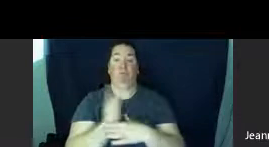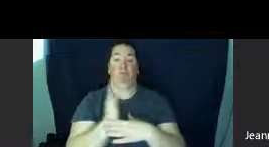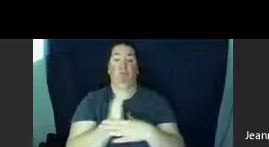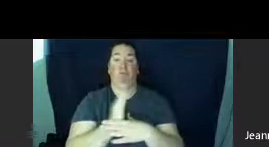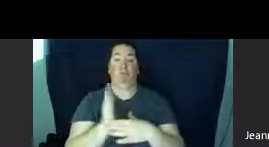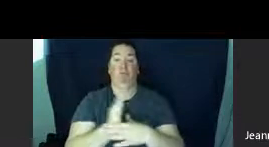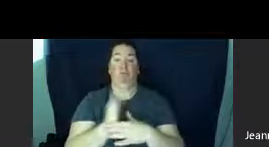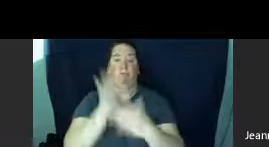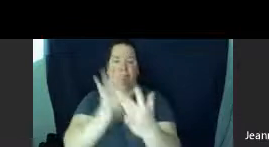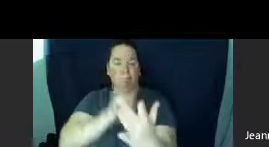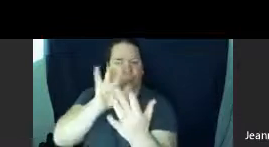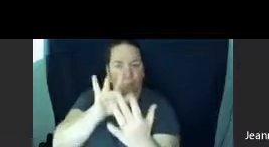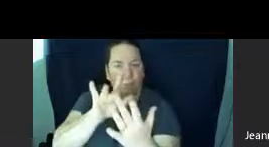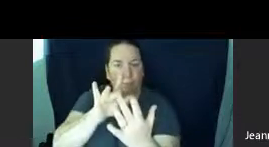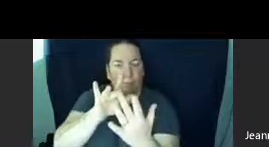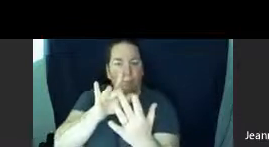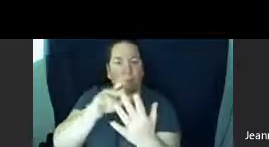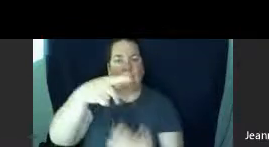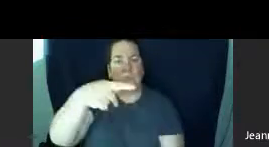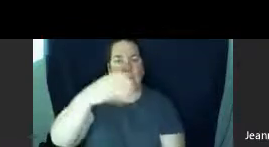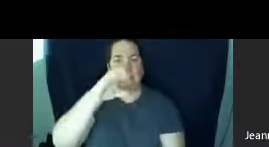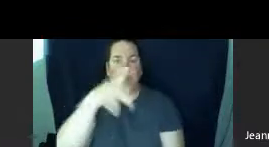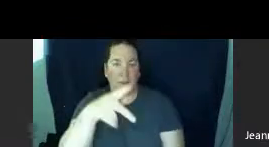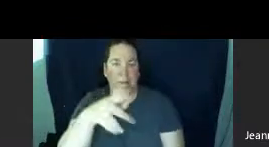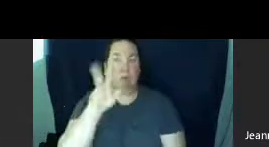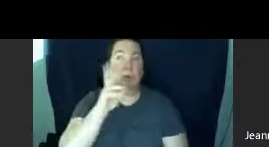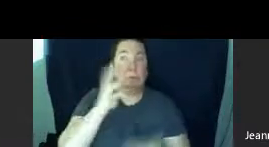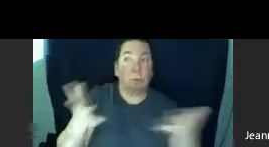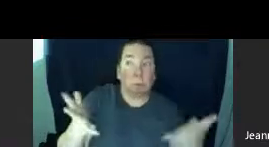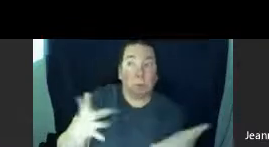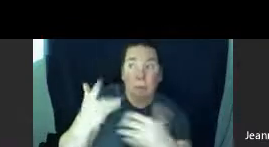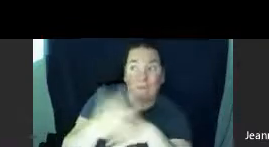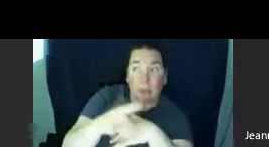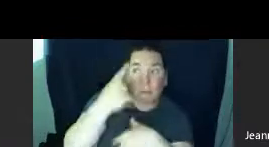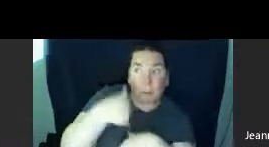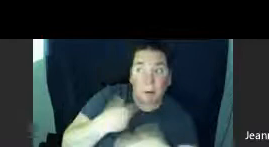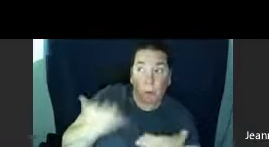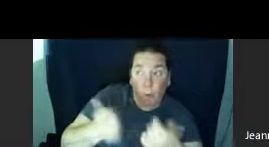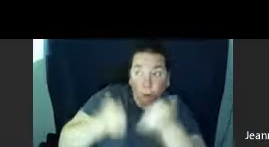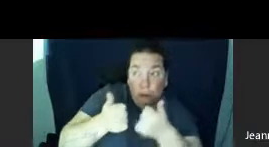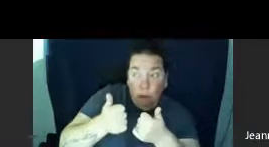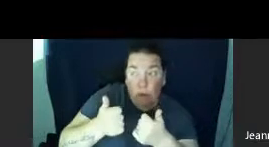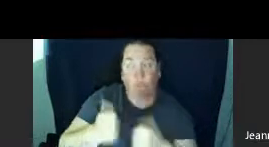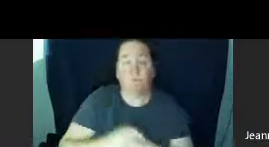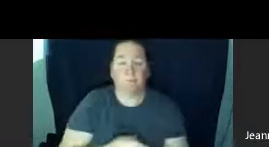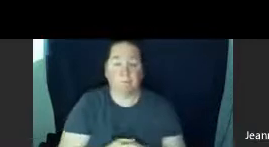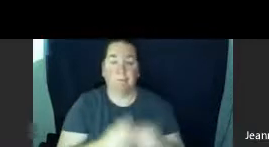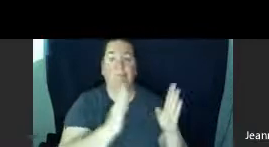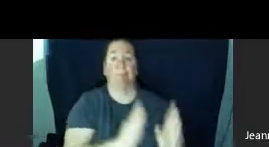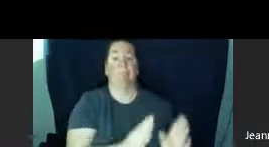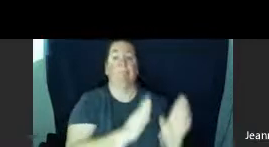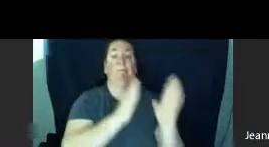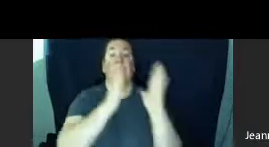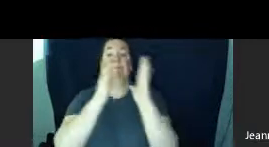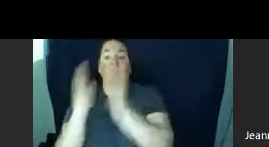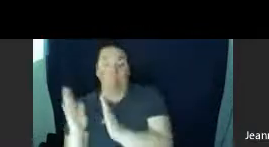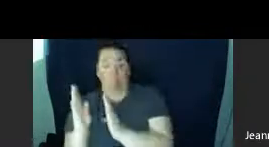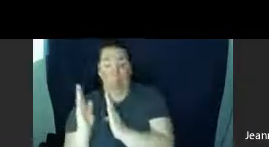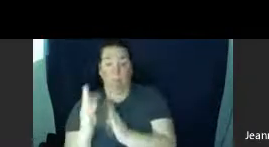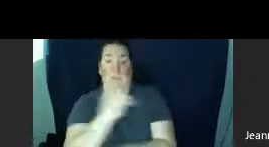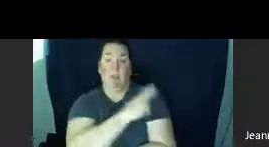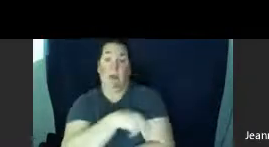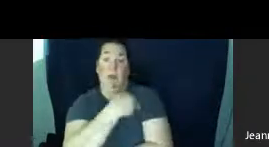to their healthcare provider to talk about what treatments might be available. And then it's possible, that person